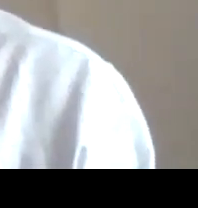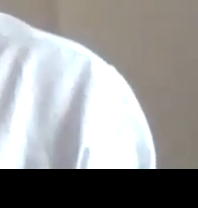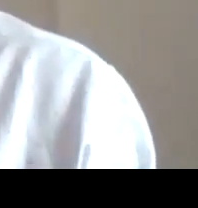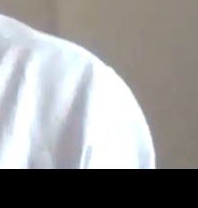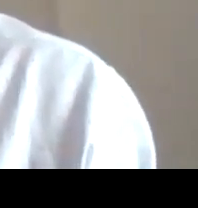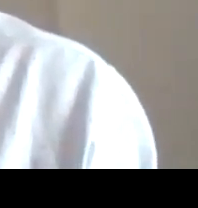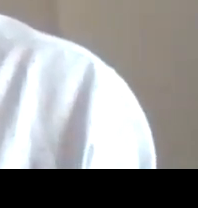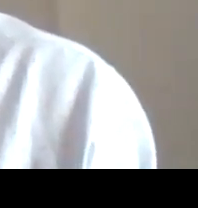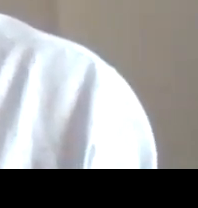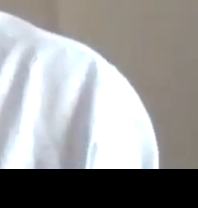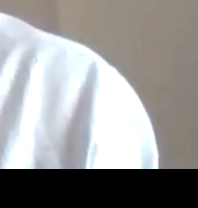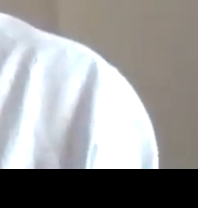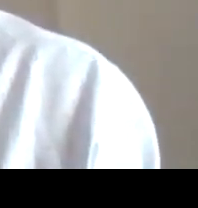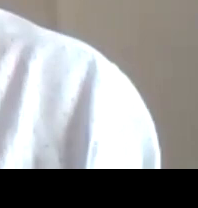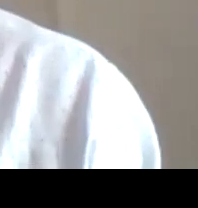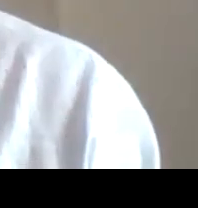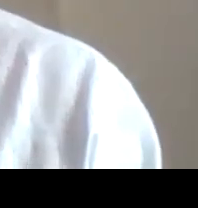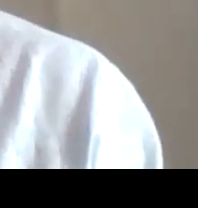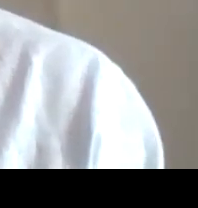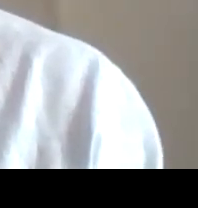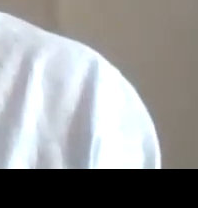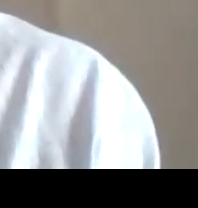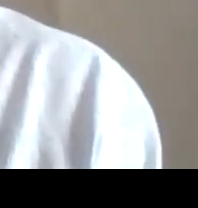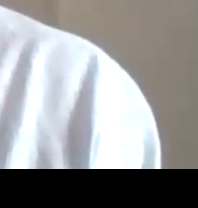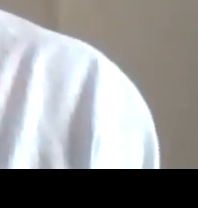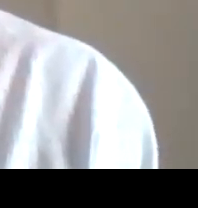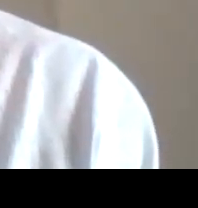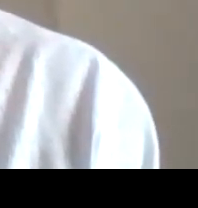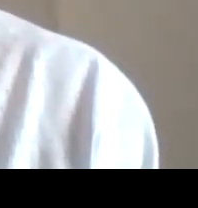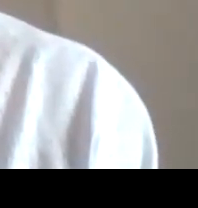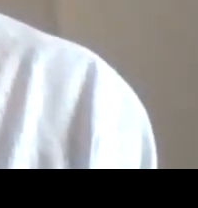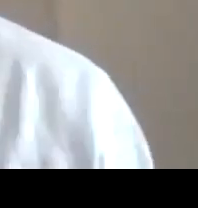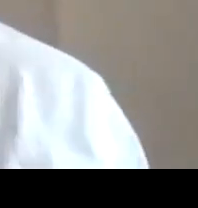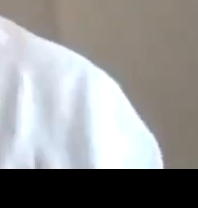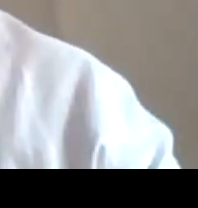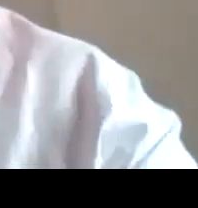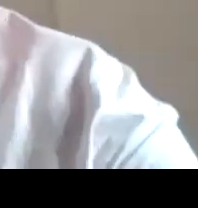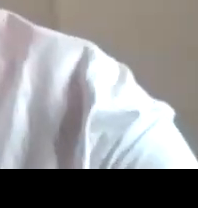Yeah, like one need, try love hate. Good. Lần nữa nào.